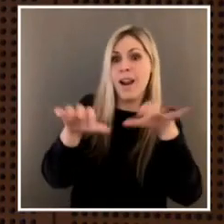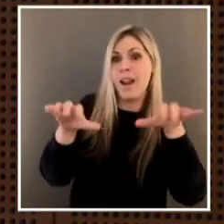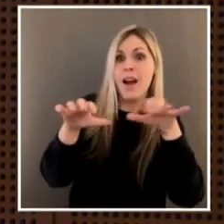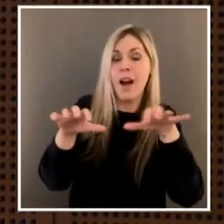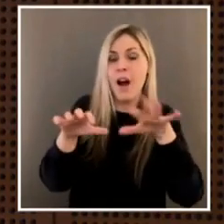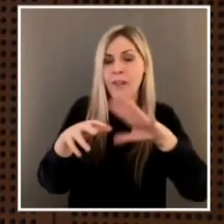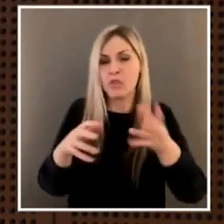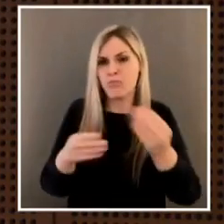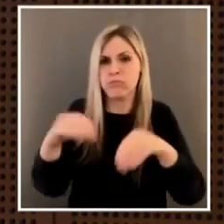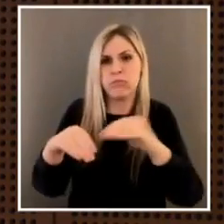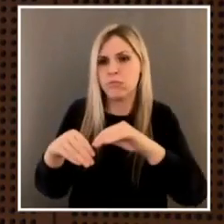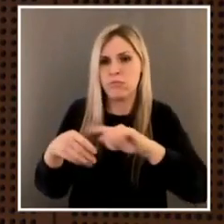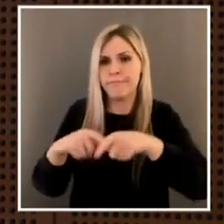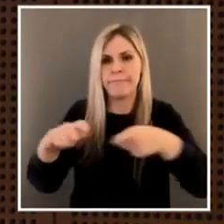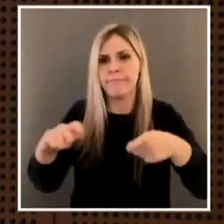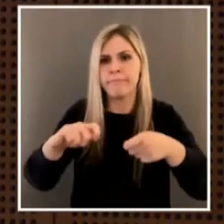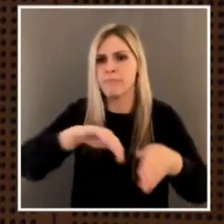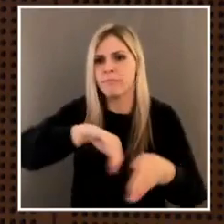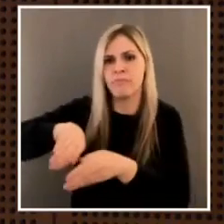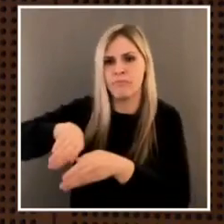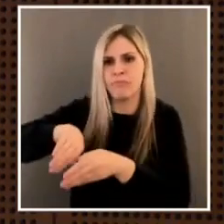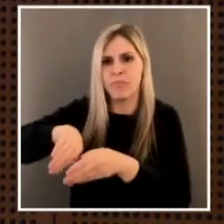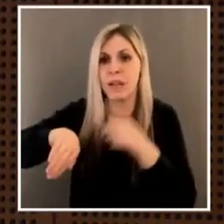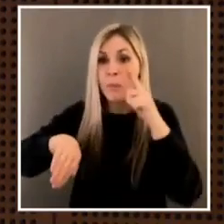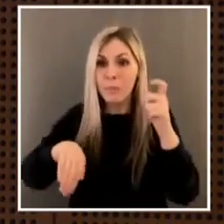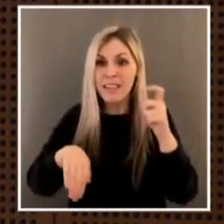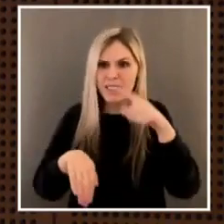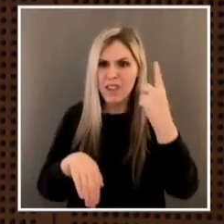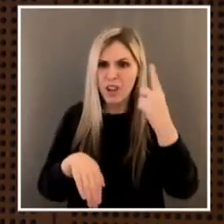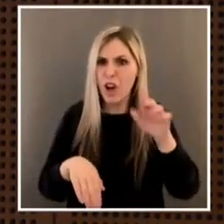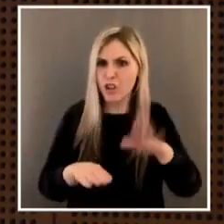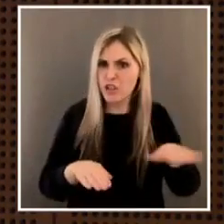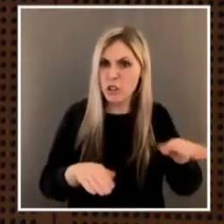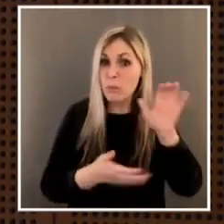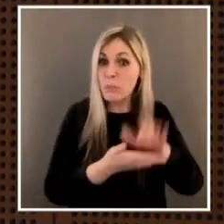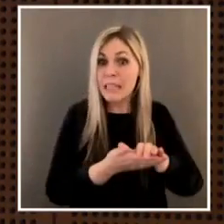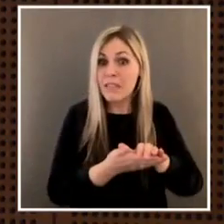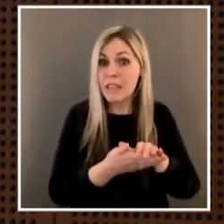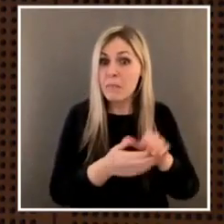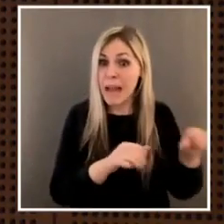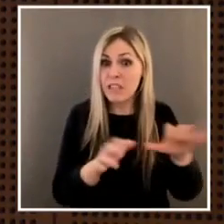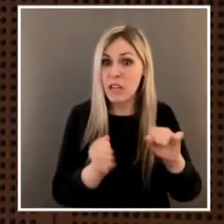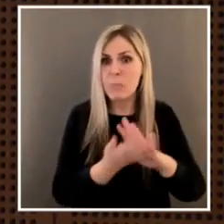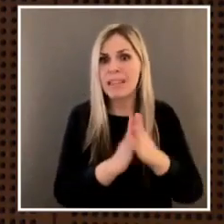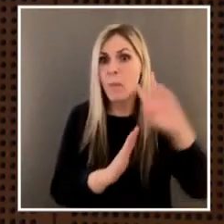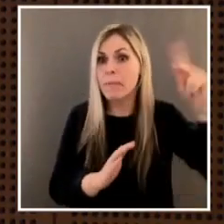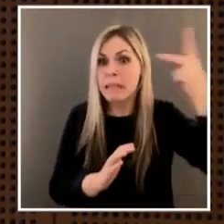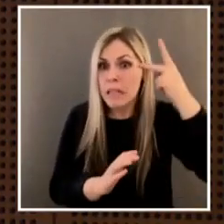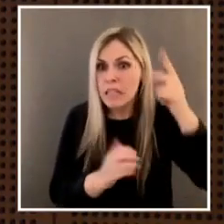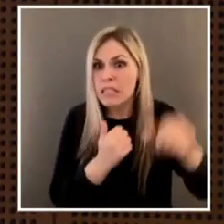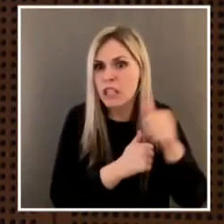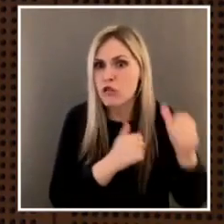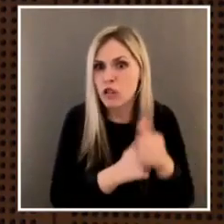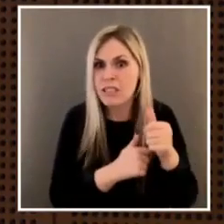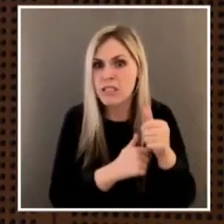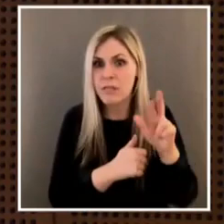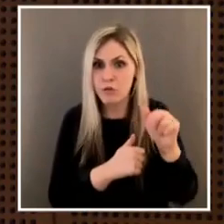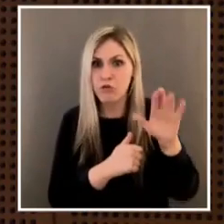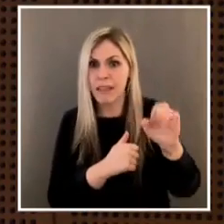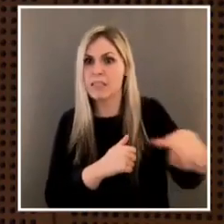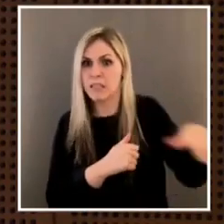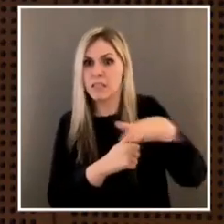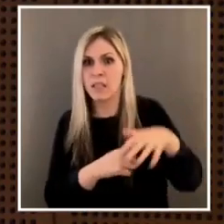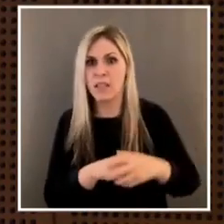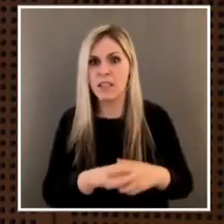away? Because colored children believing in magic was becoming politically dangerous for the race, and wasn't nobody going to be